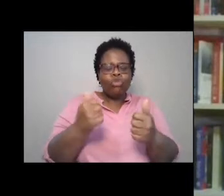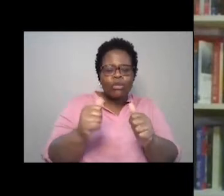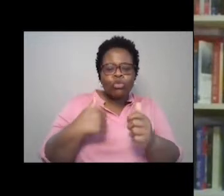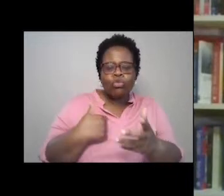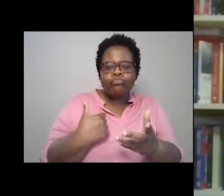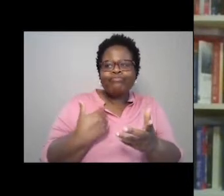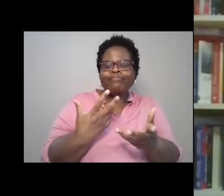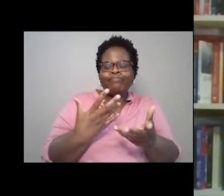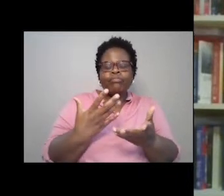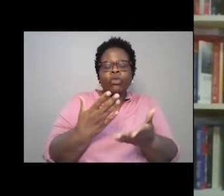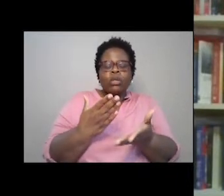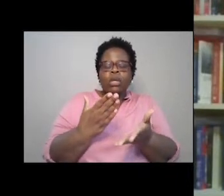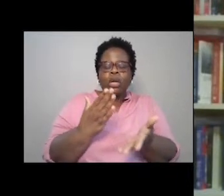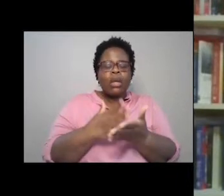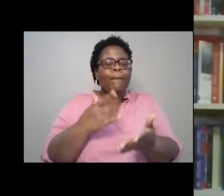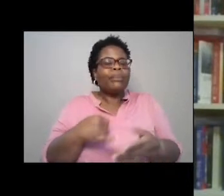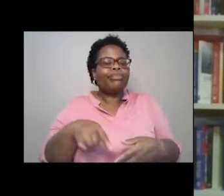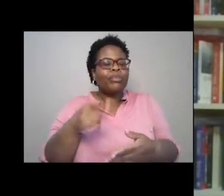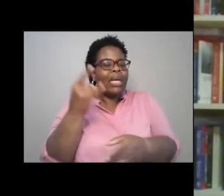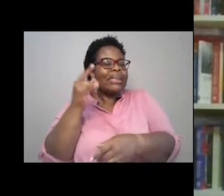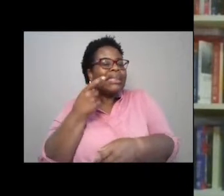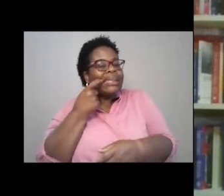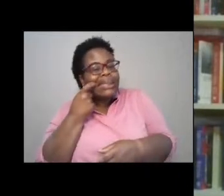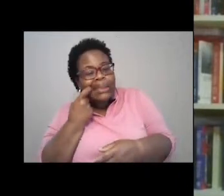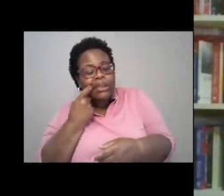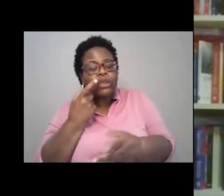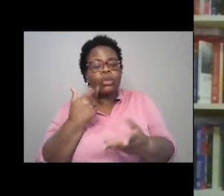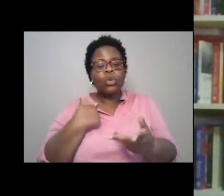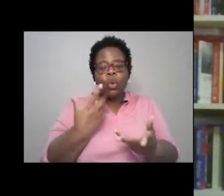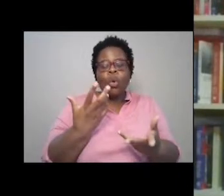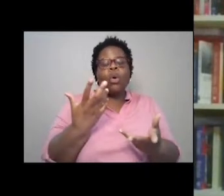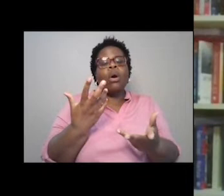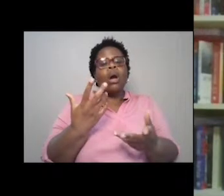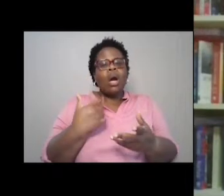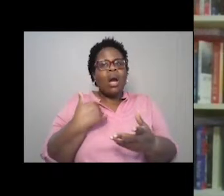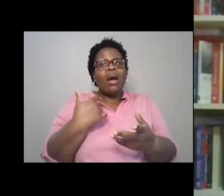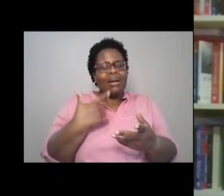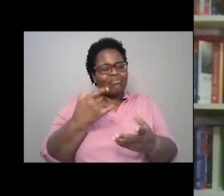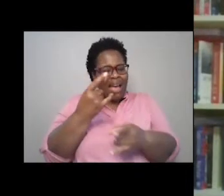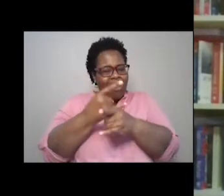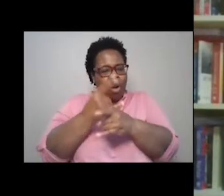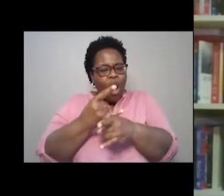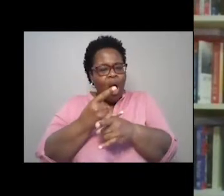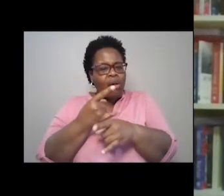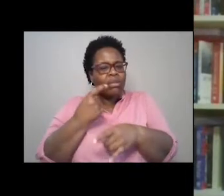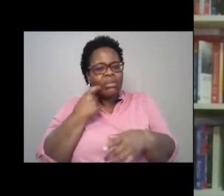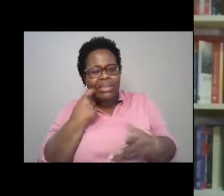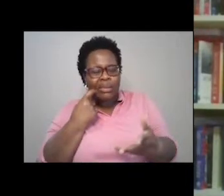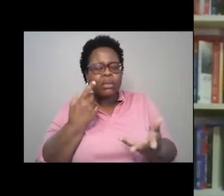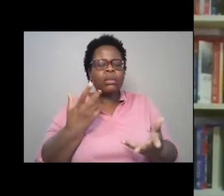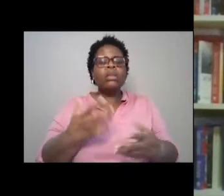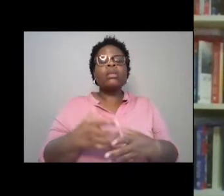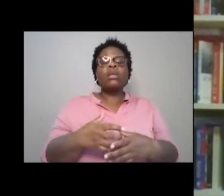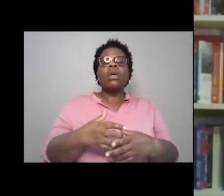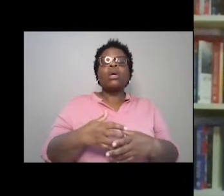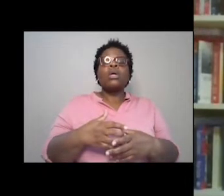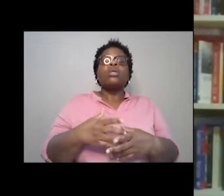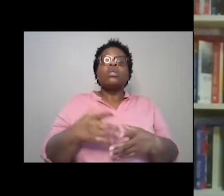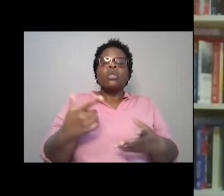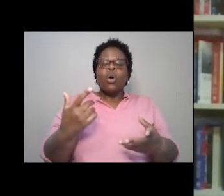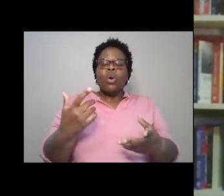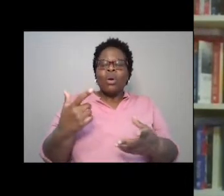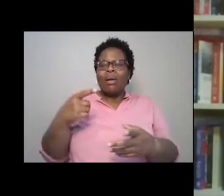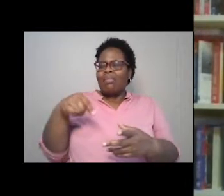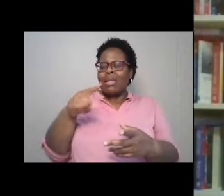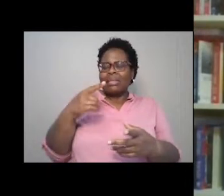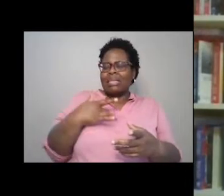trauma, who are working through extreme anxiety. It doesn't feel safe to be in our bodies. And